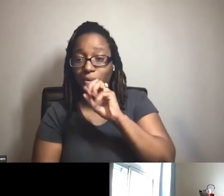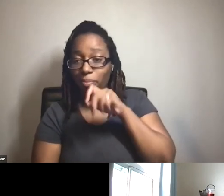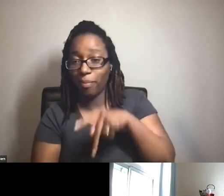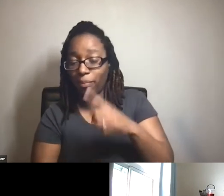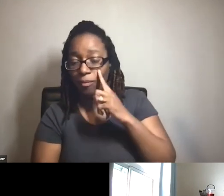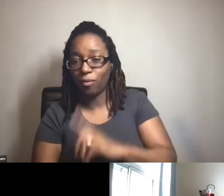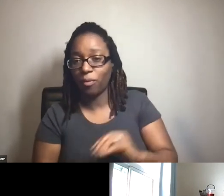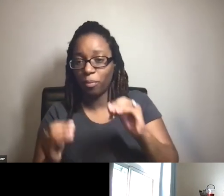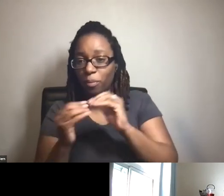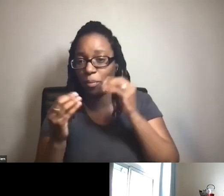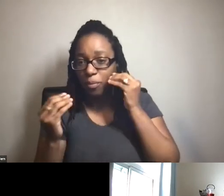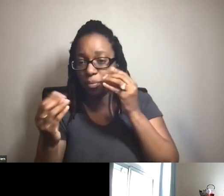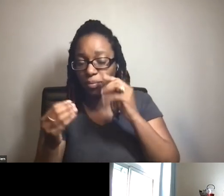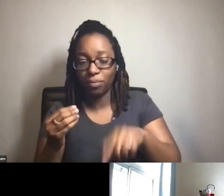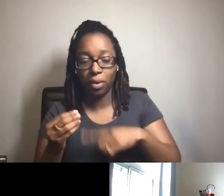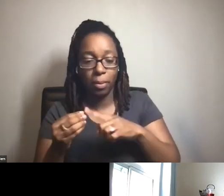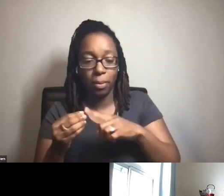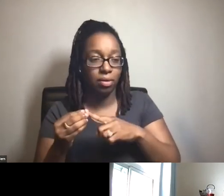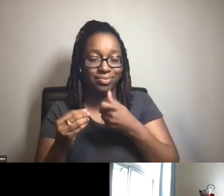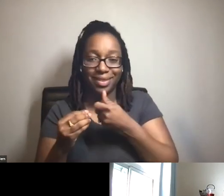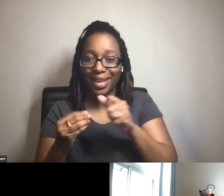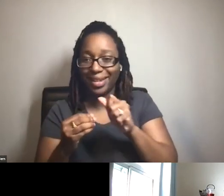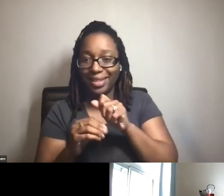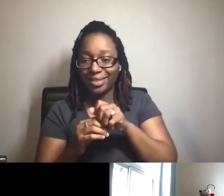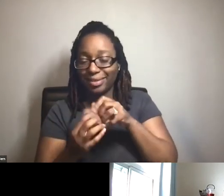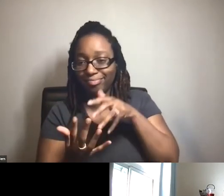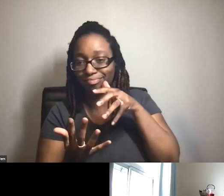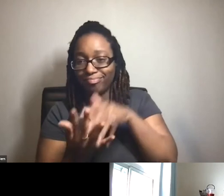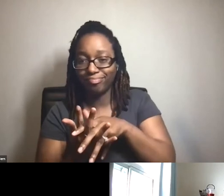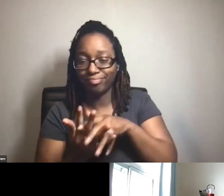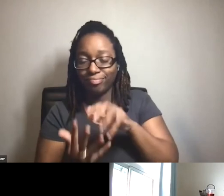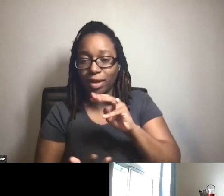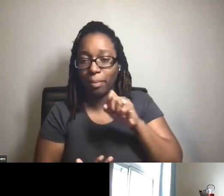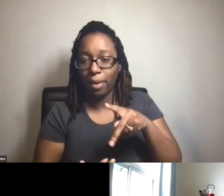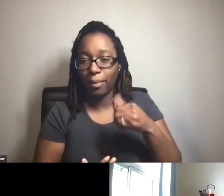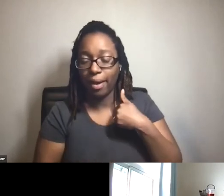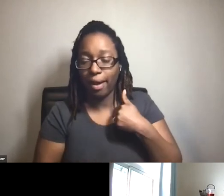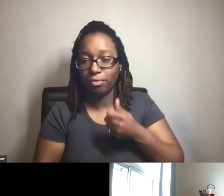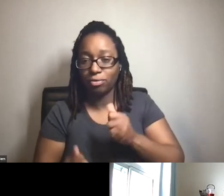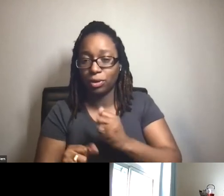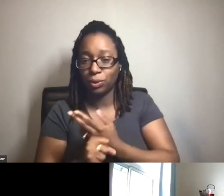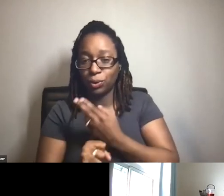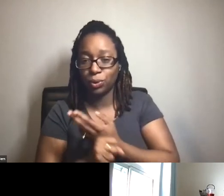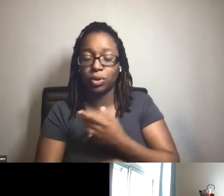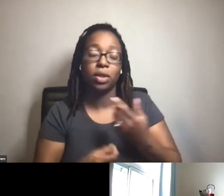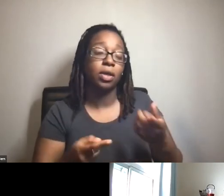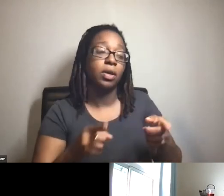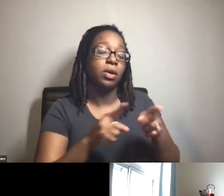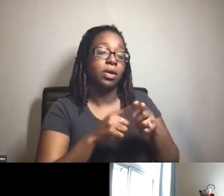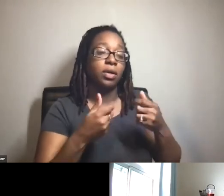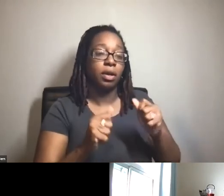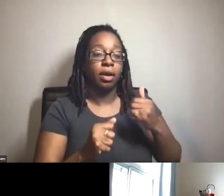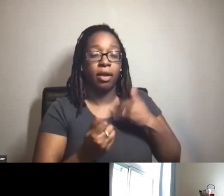on any embedded maps that are encountered. And we also are querying a server from